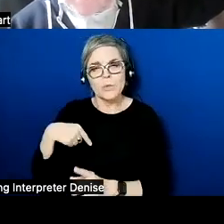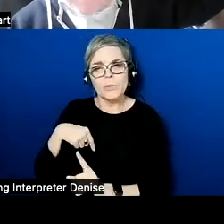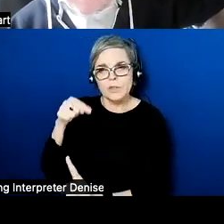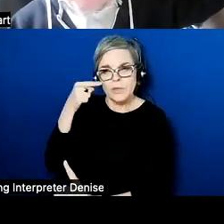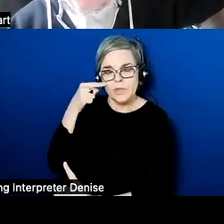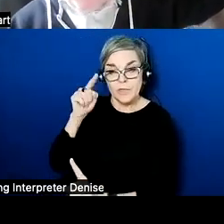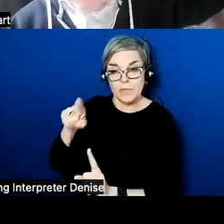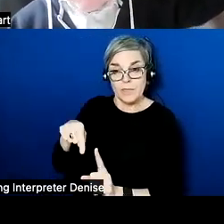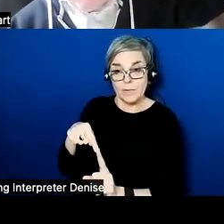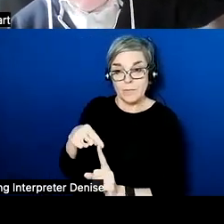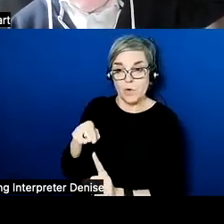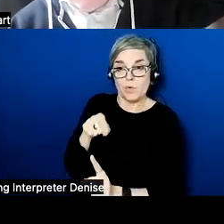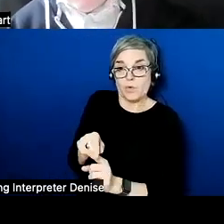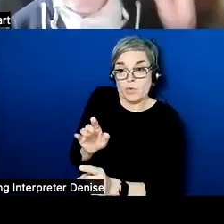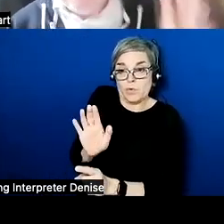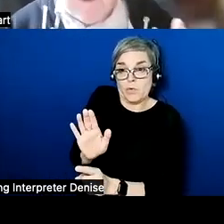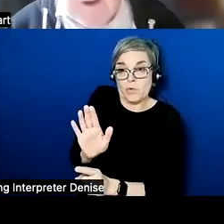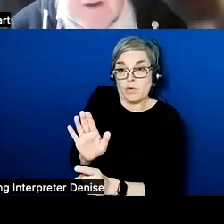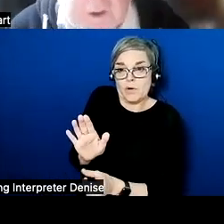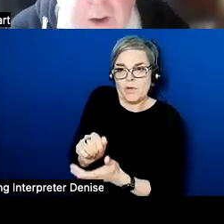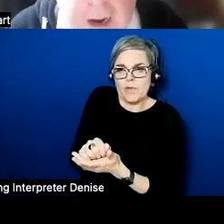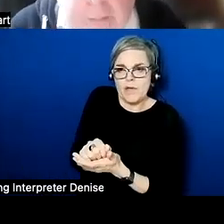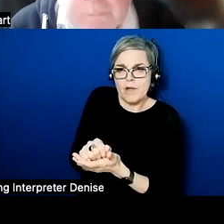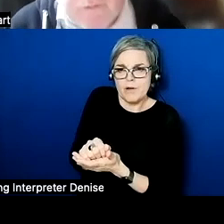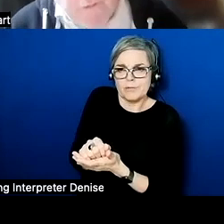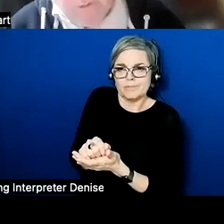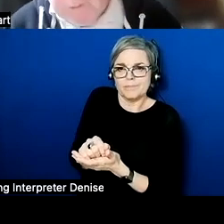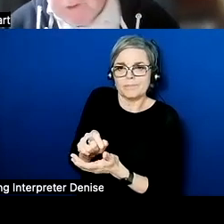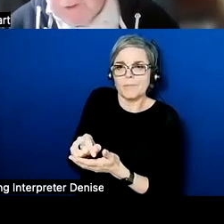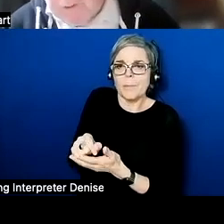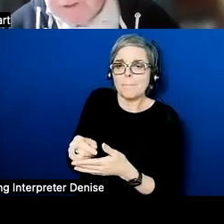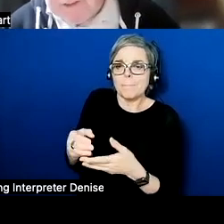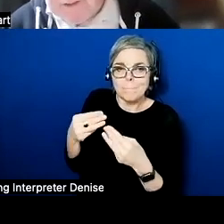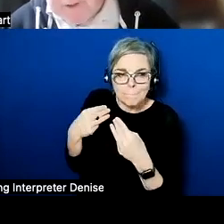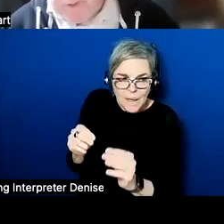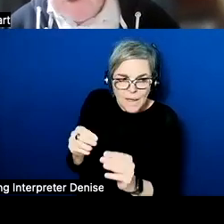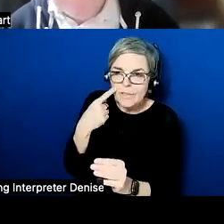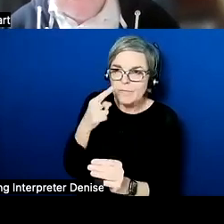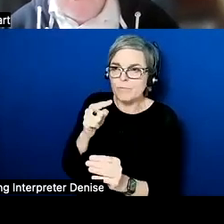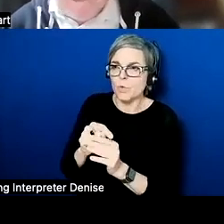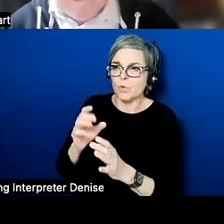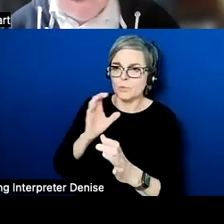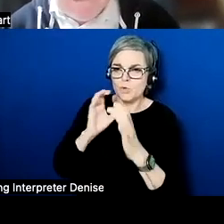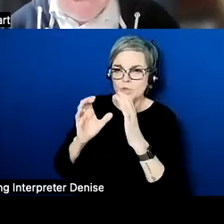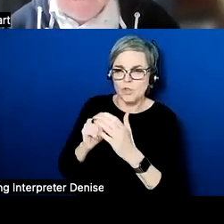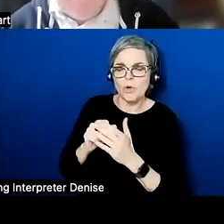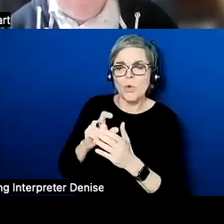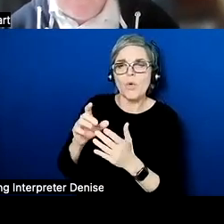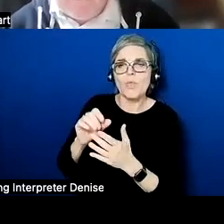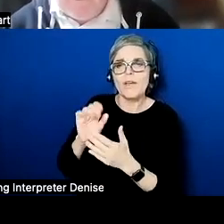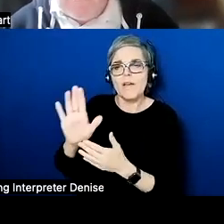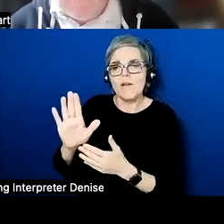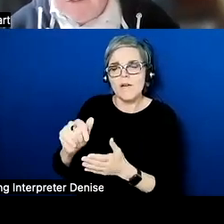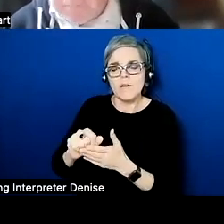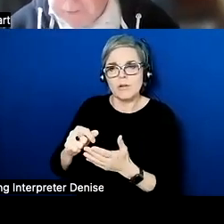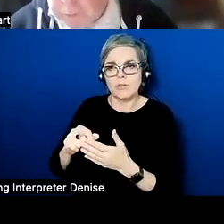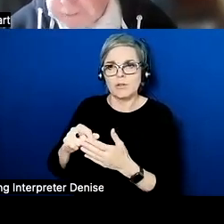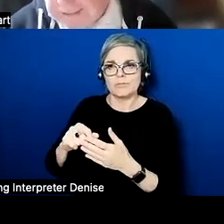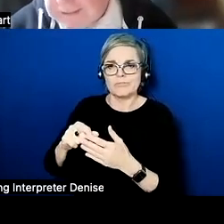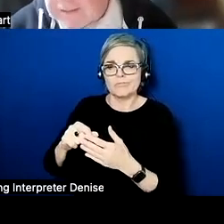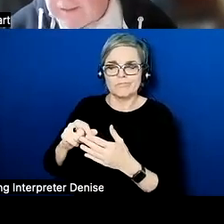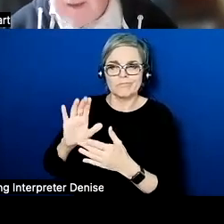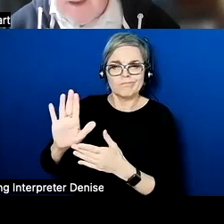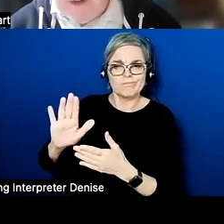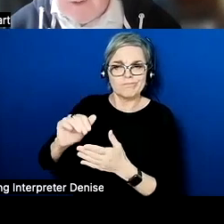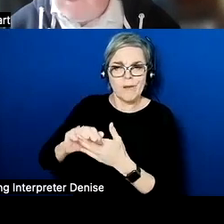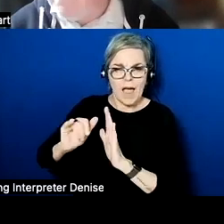cognitive processing. Now, I'm probably not going to go into too much detail about cognitive